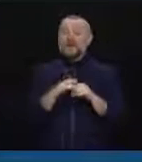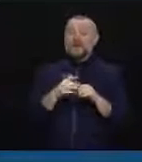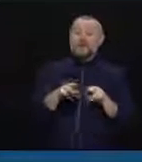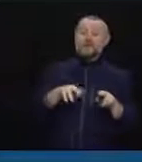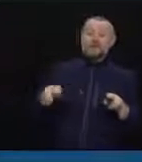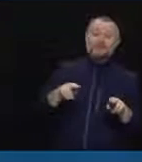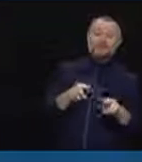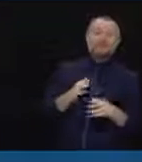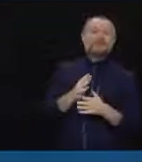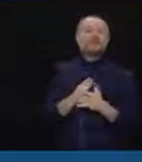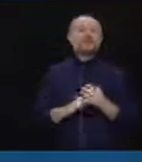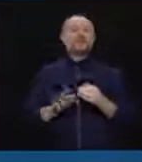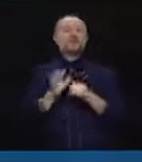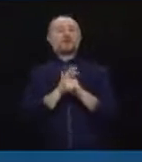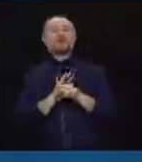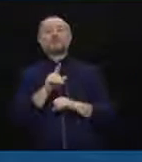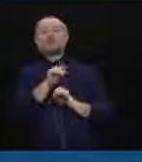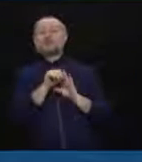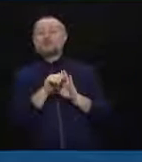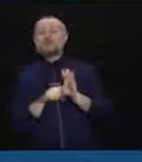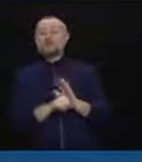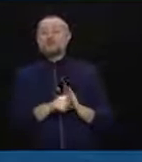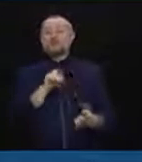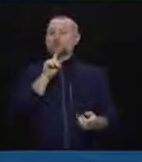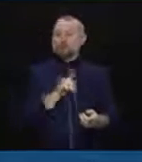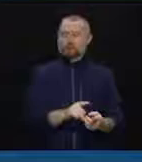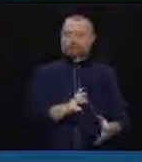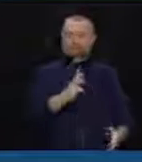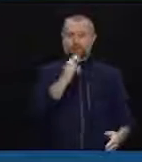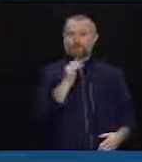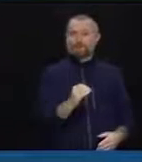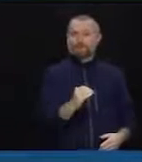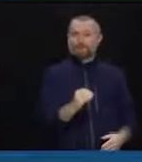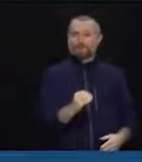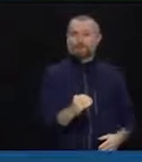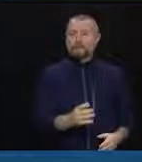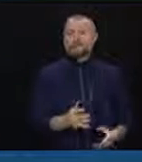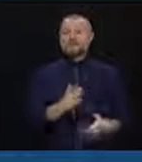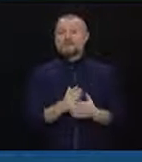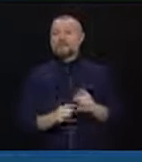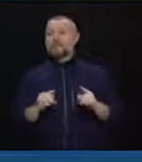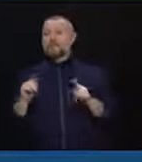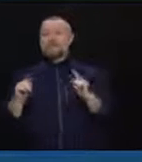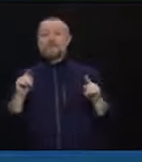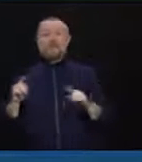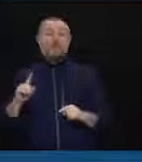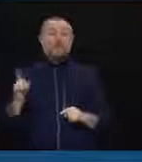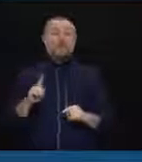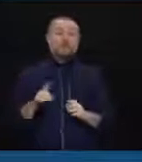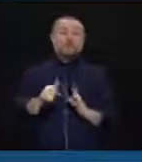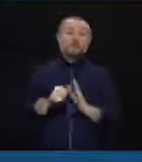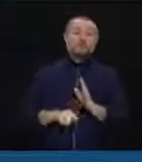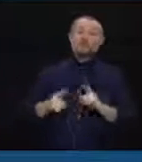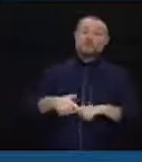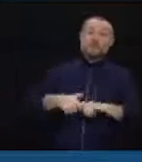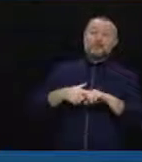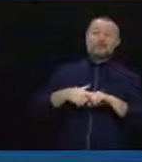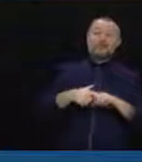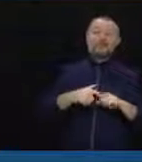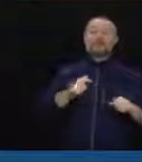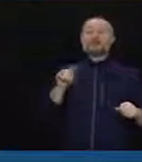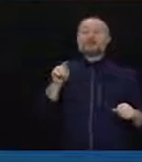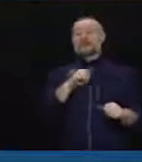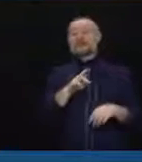zero. Those are the places where we had to suspend elective surgeries. We have sent National Guard into many